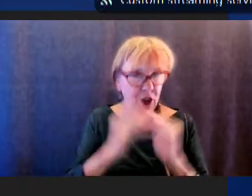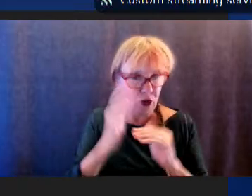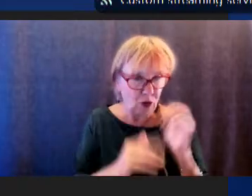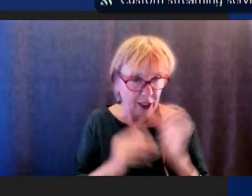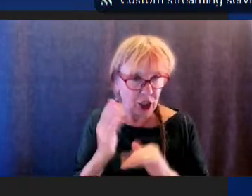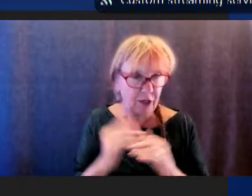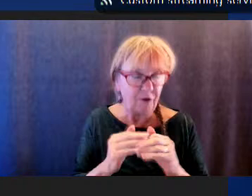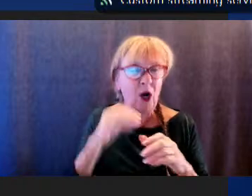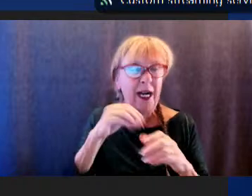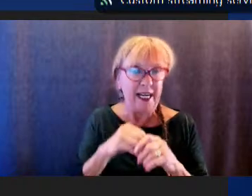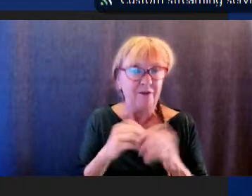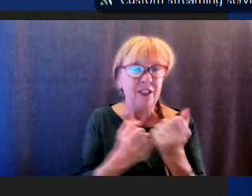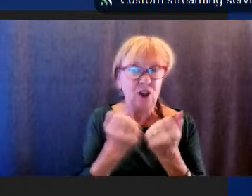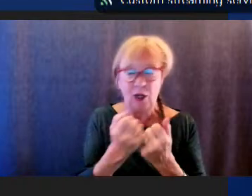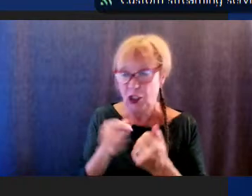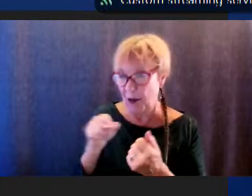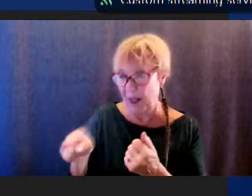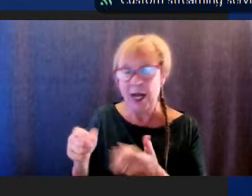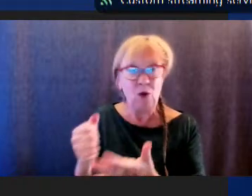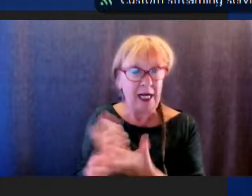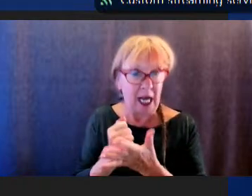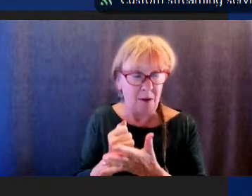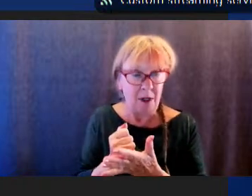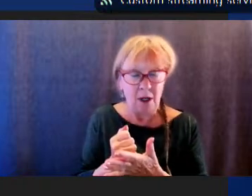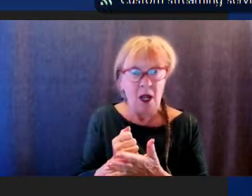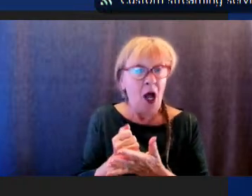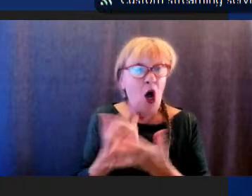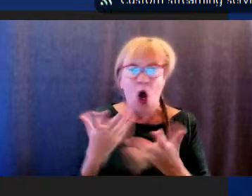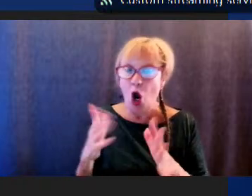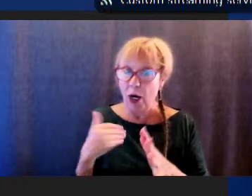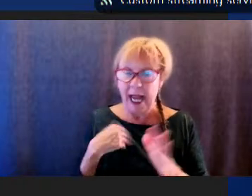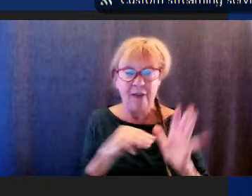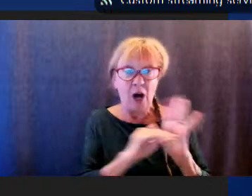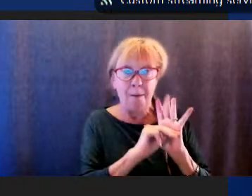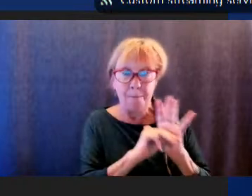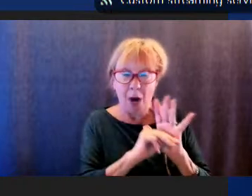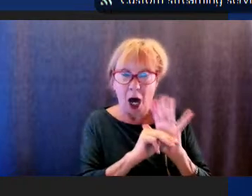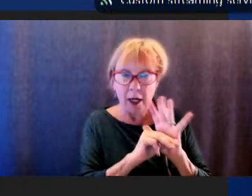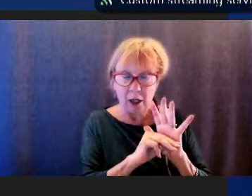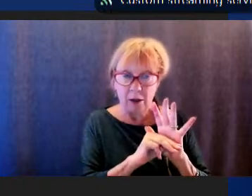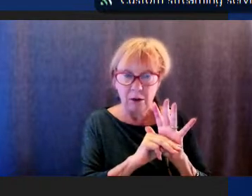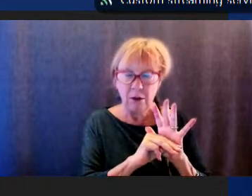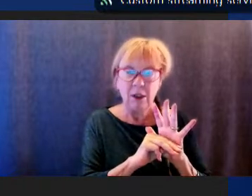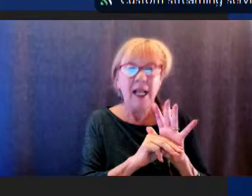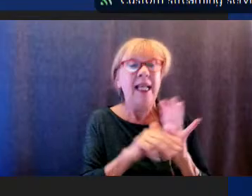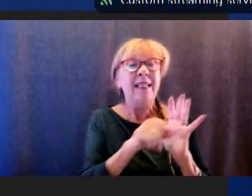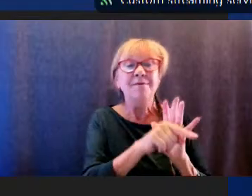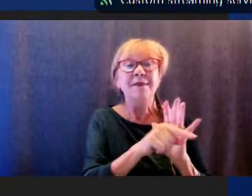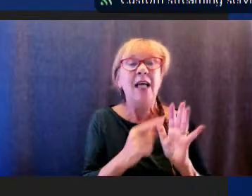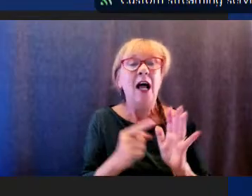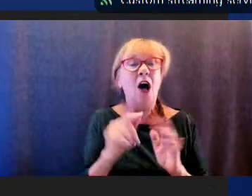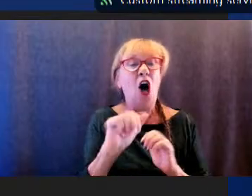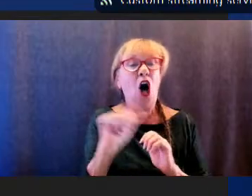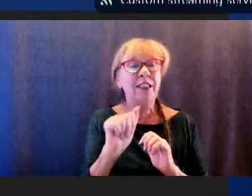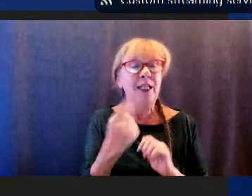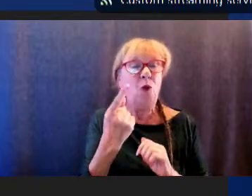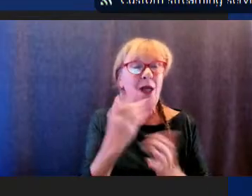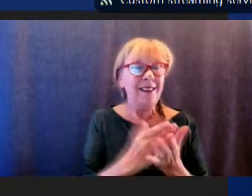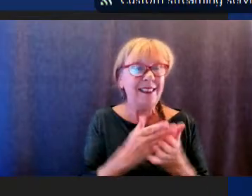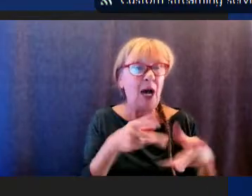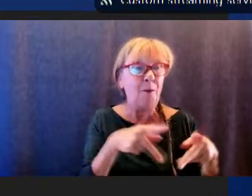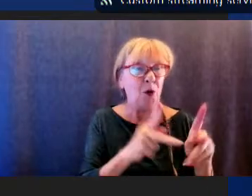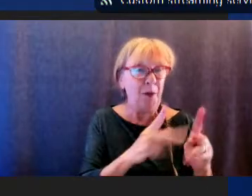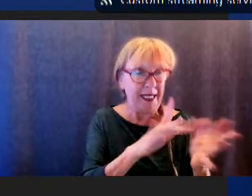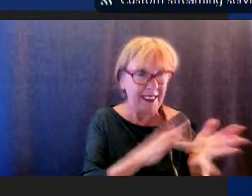deliver that commitment. A model of this already exists, the Altadena One-Stop Permitting Center. At the One Stop,